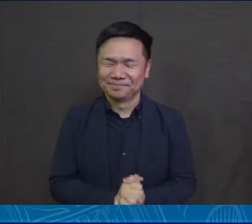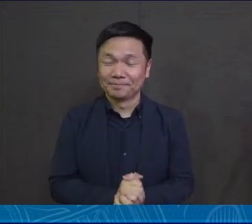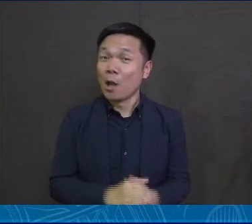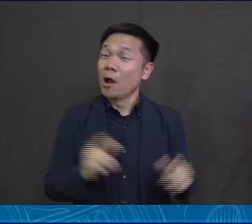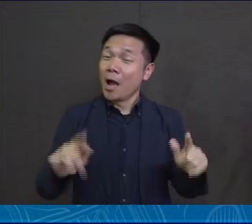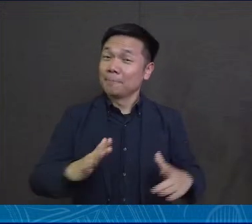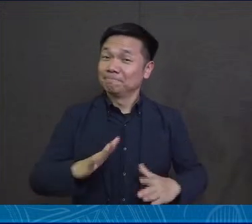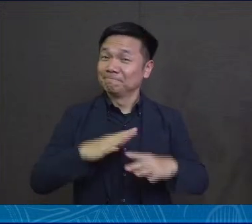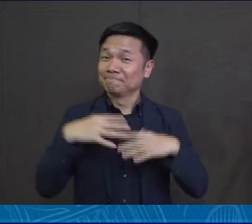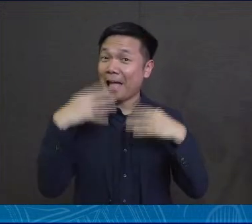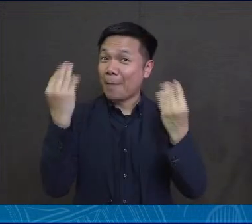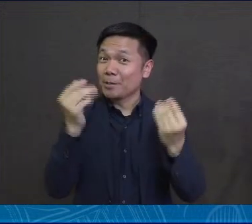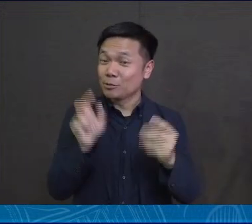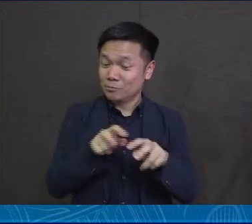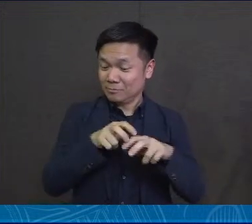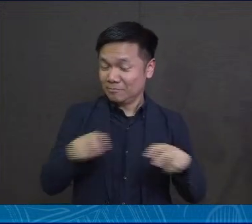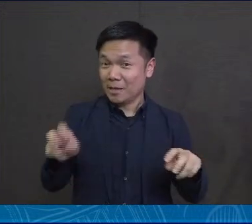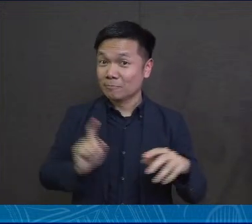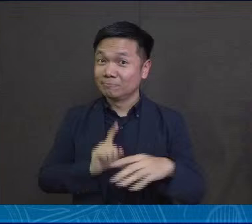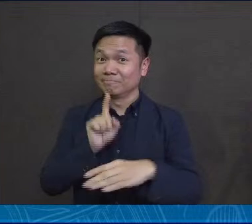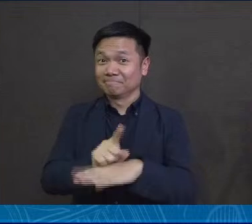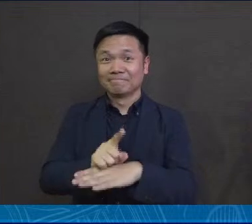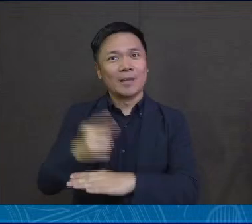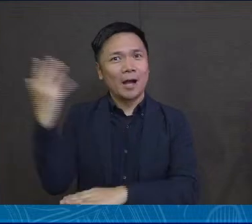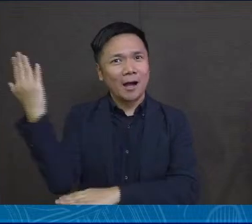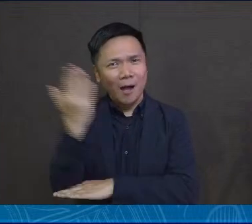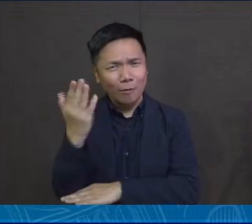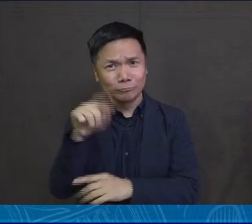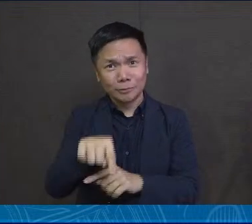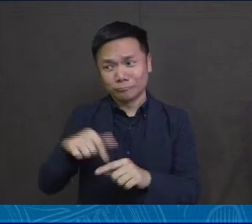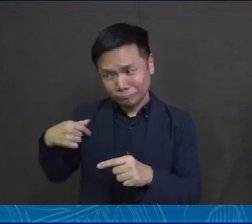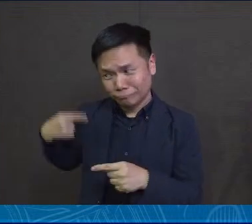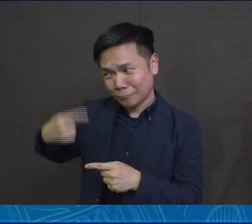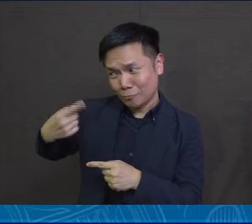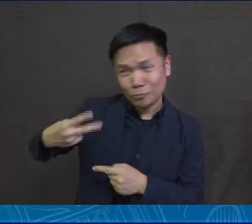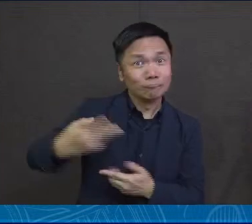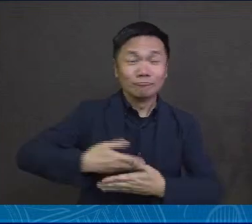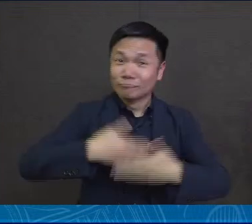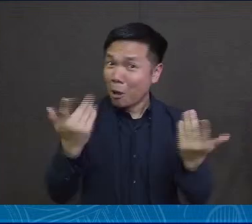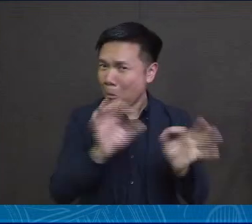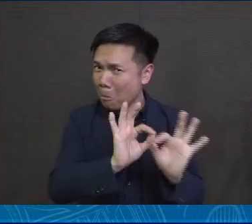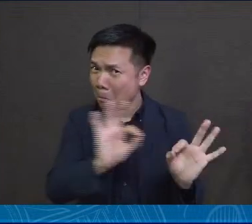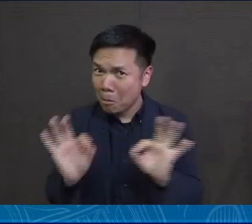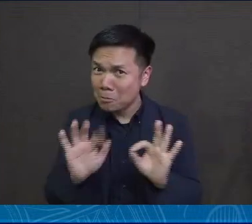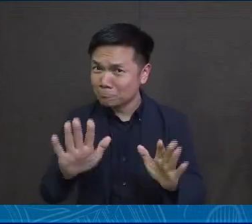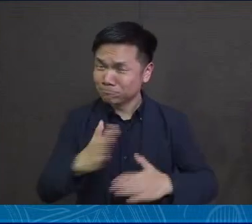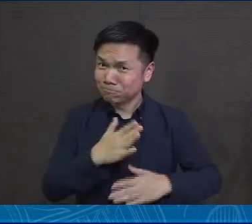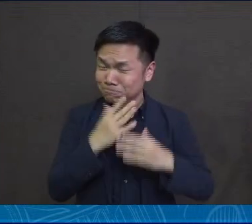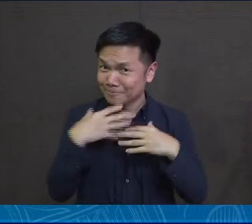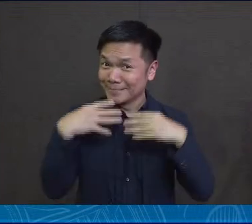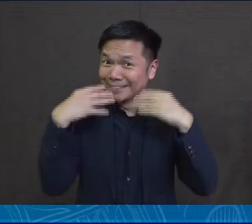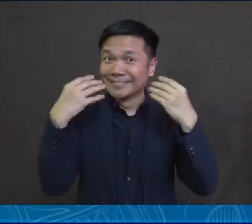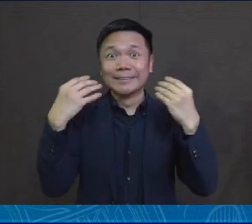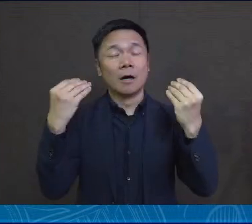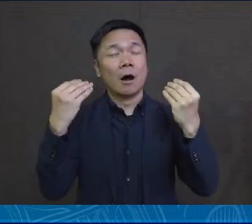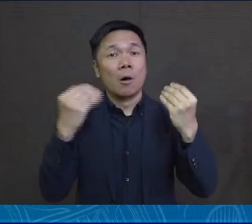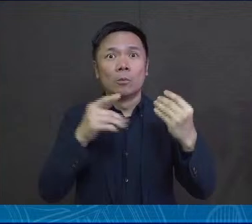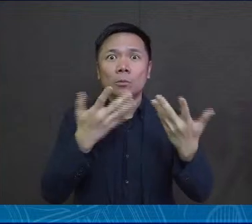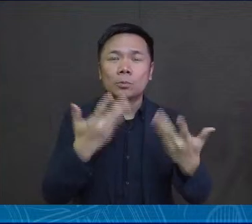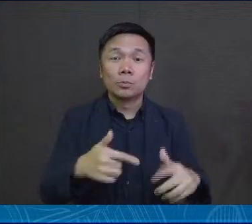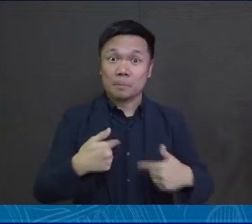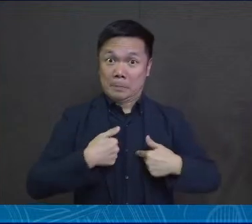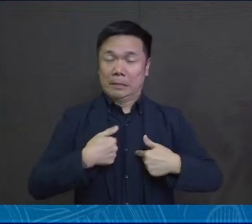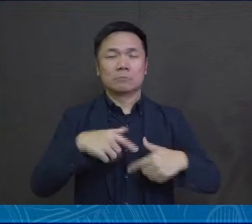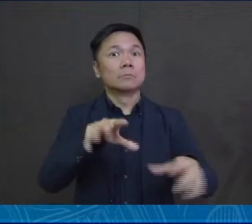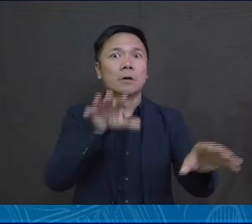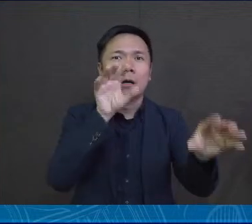this panel. I hope all of you have been enjoying the forum. The conference is really a rich source of information. I've certainly learnt a